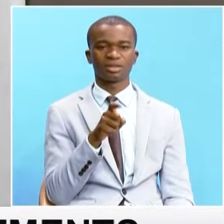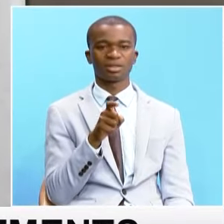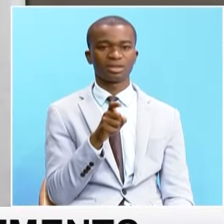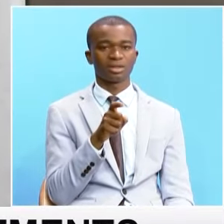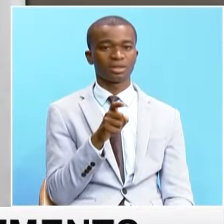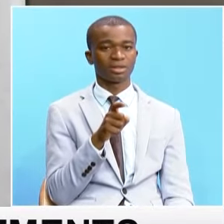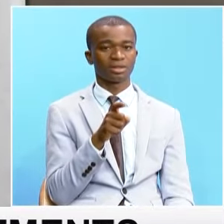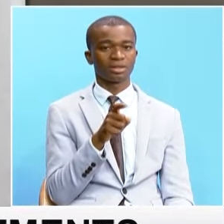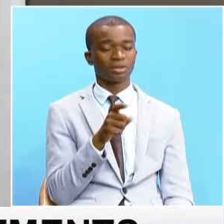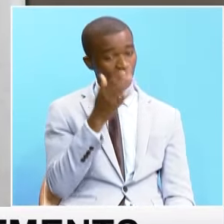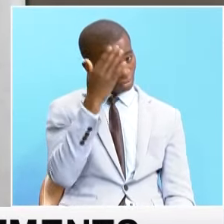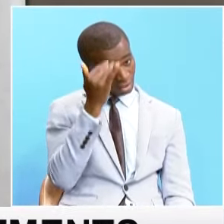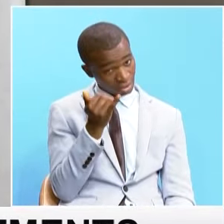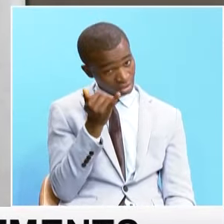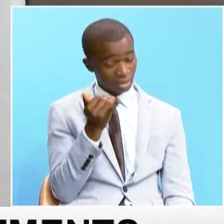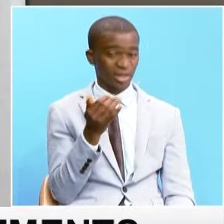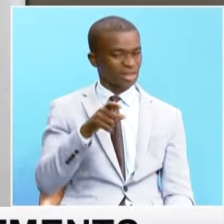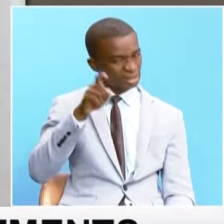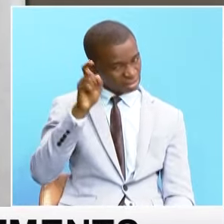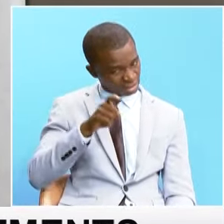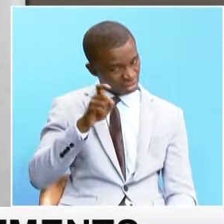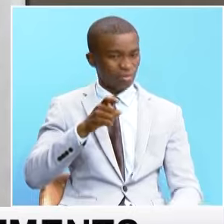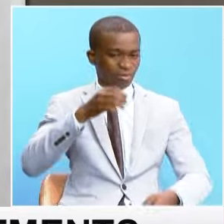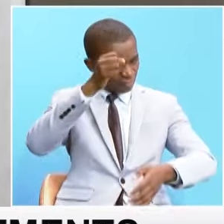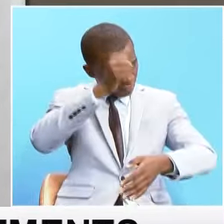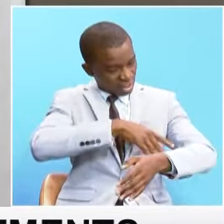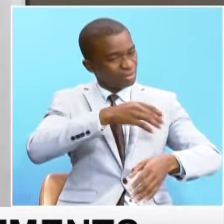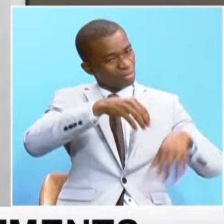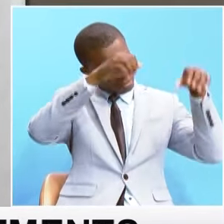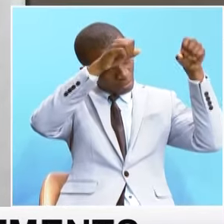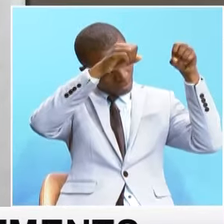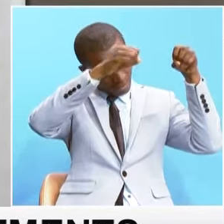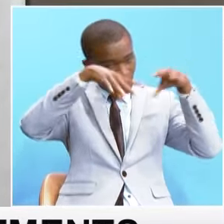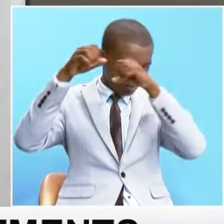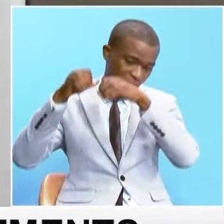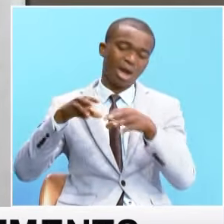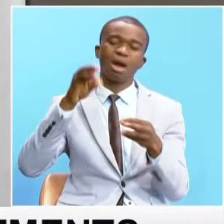in to provide an alternative for power generation in our country.